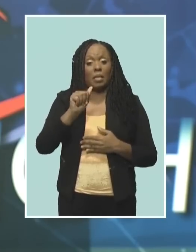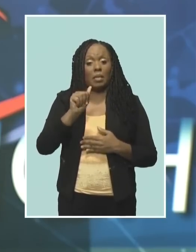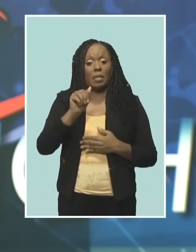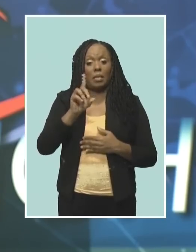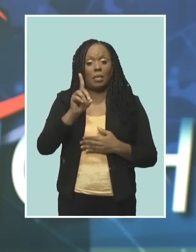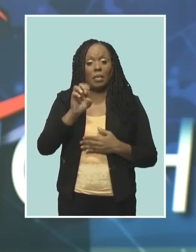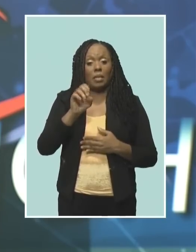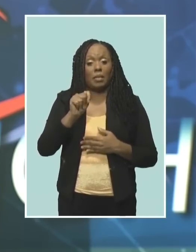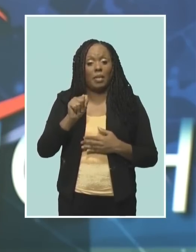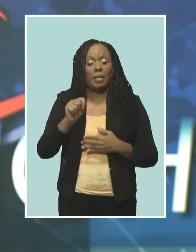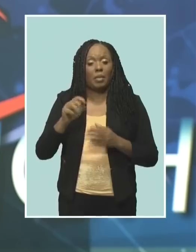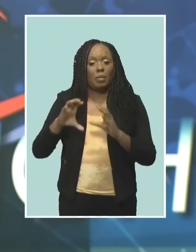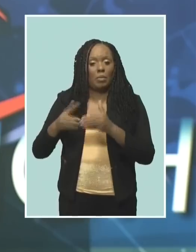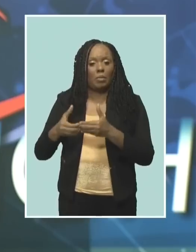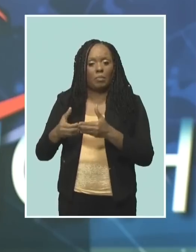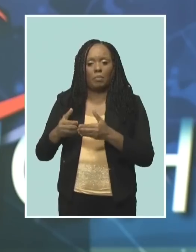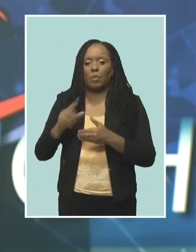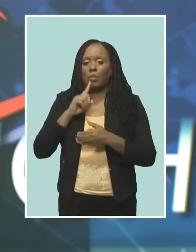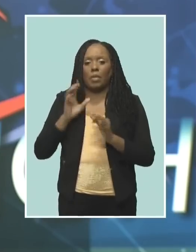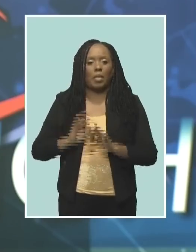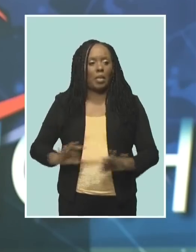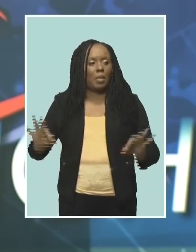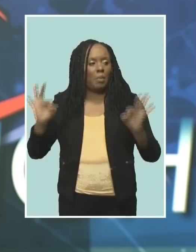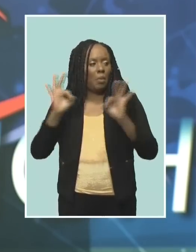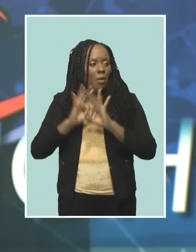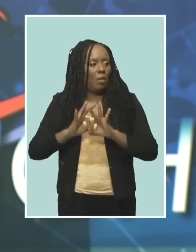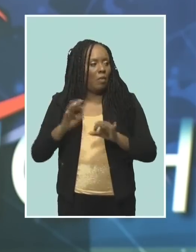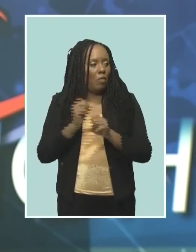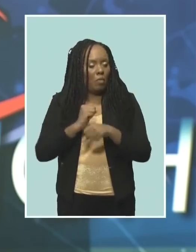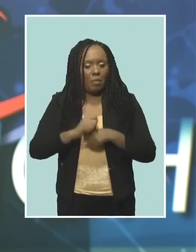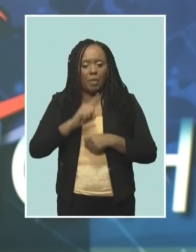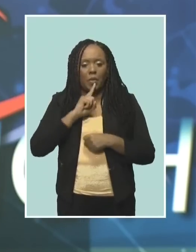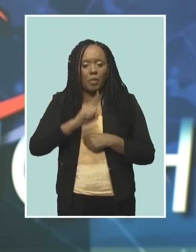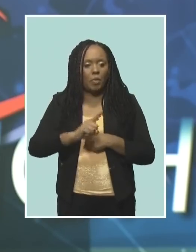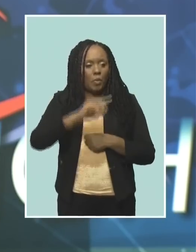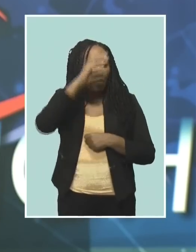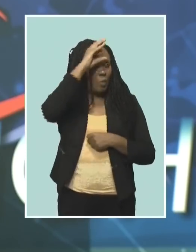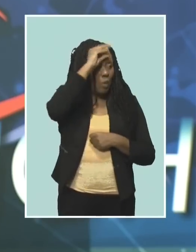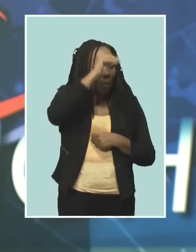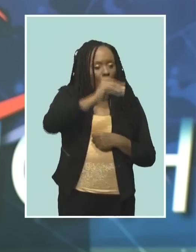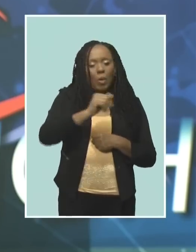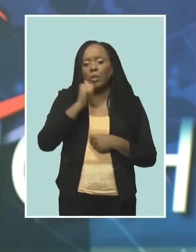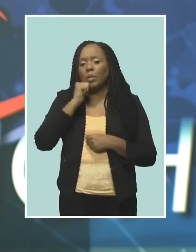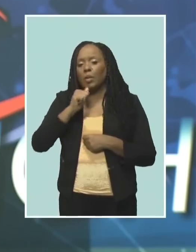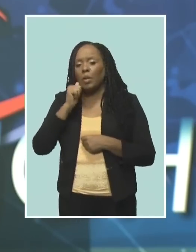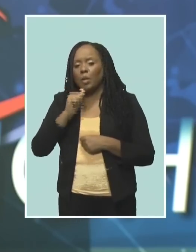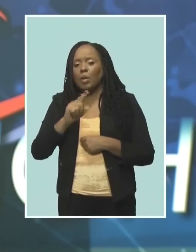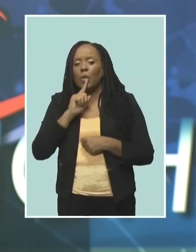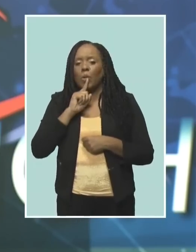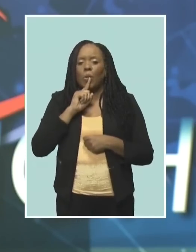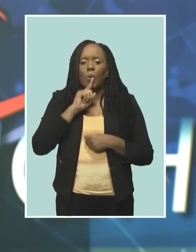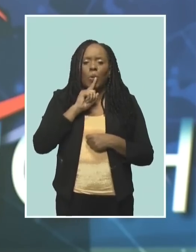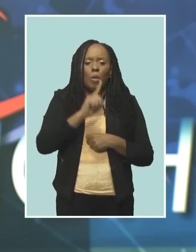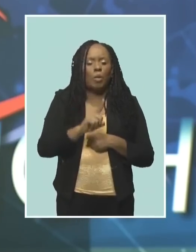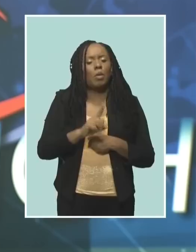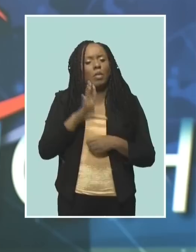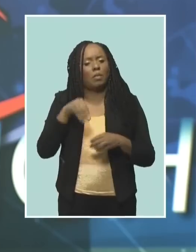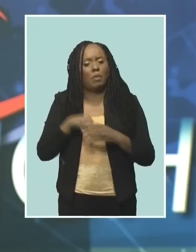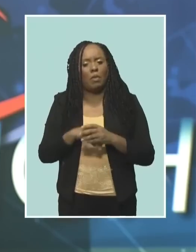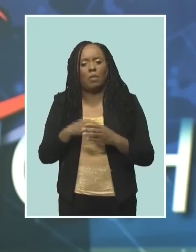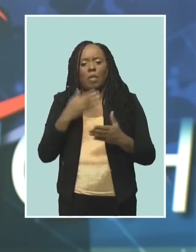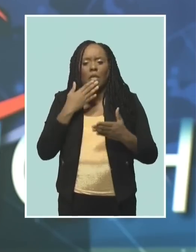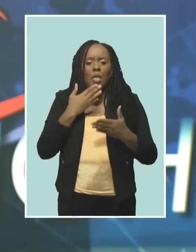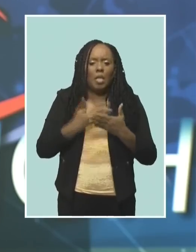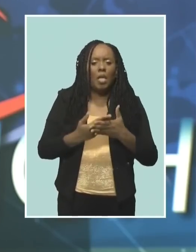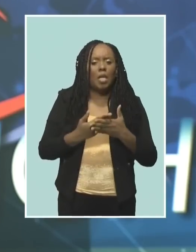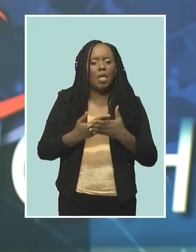many boys and girls into becoming upstanding citizens in several fields of endeavor, including law enforcement. Minister of